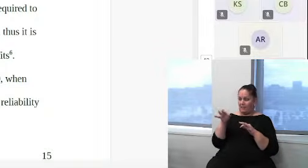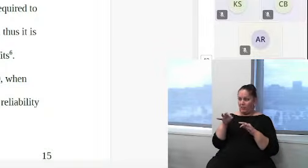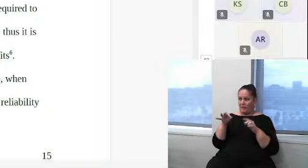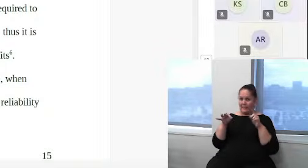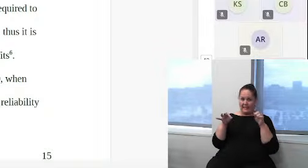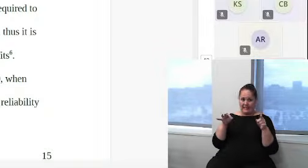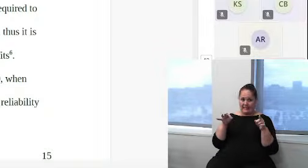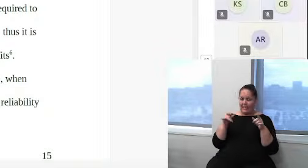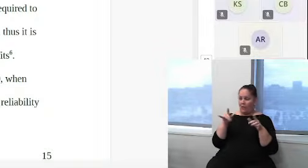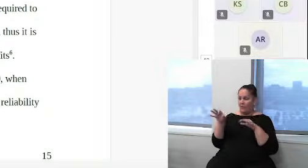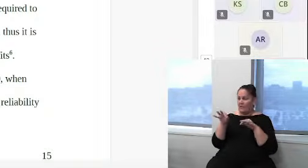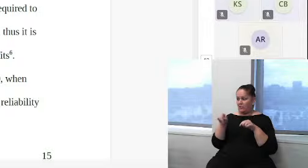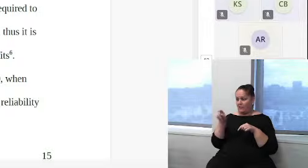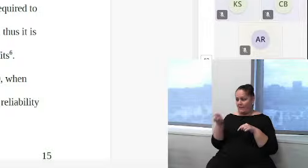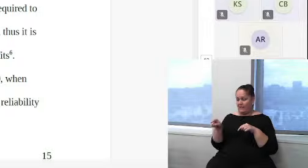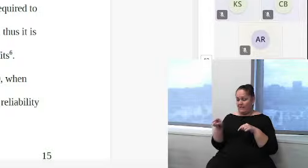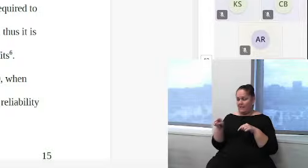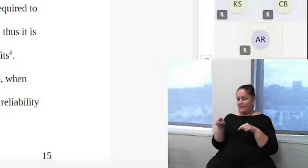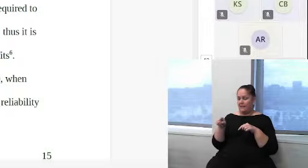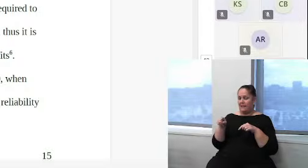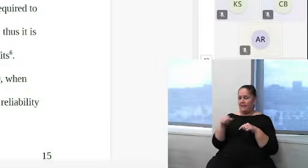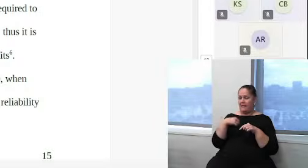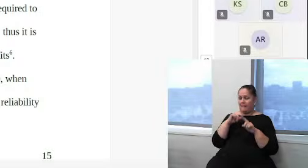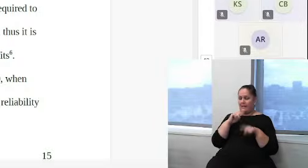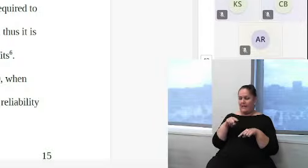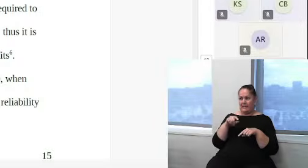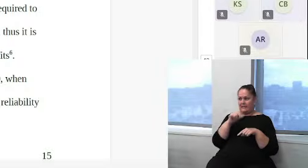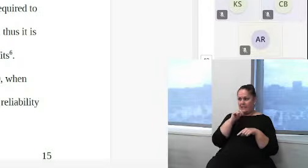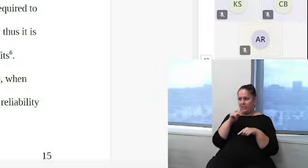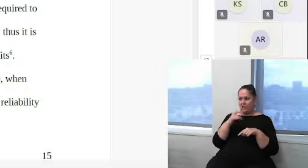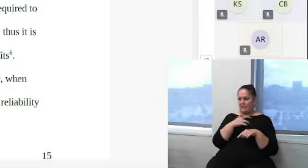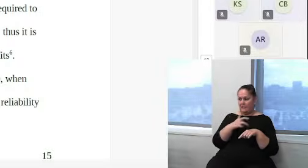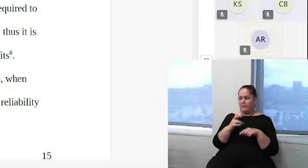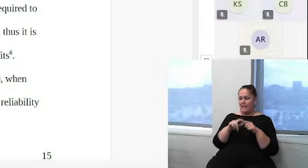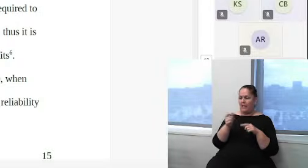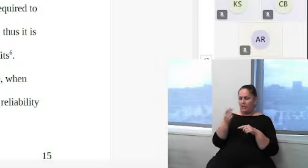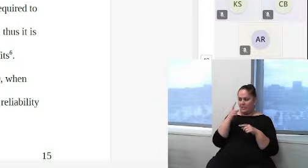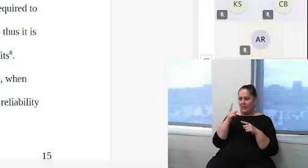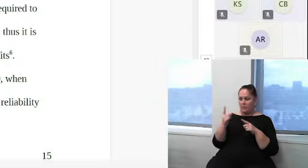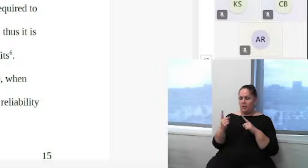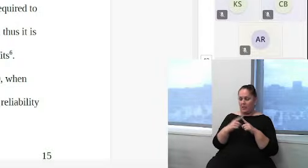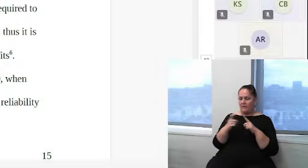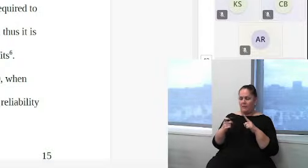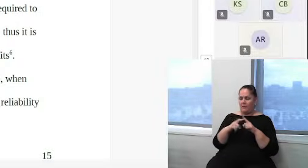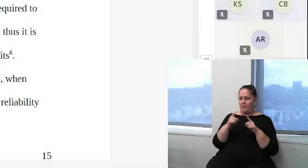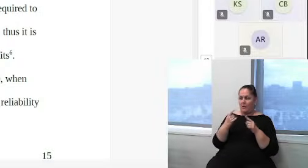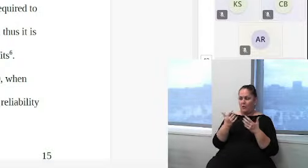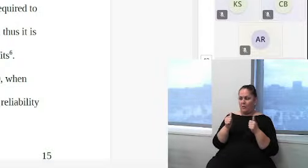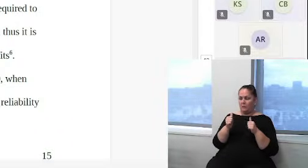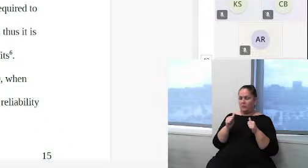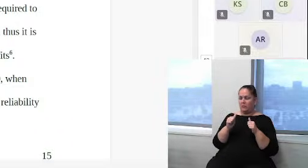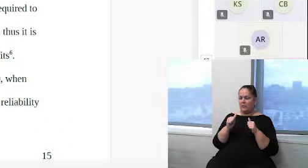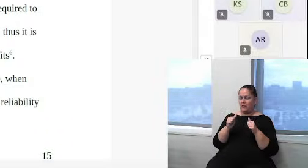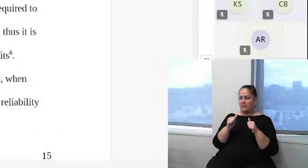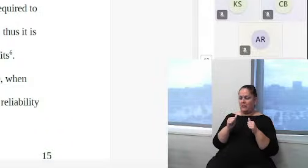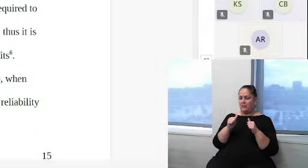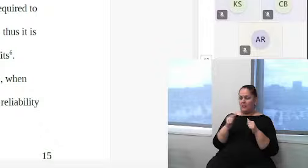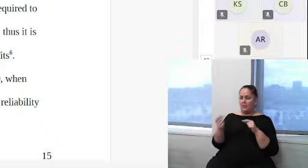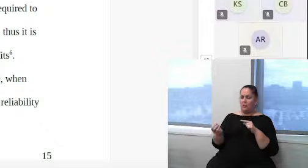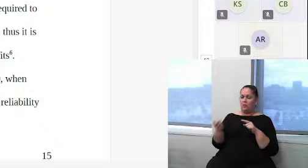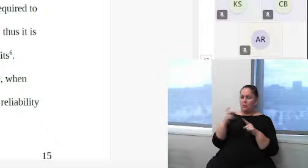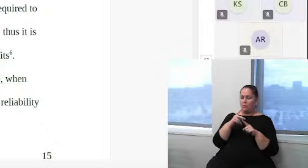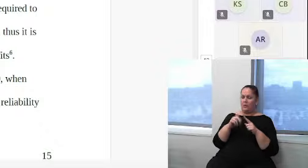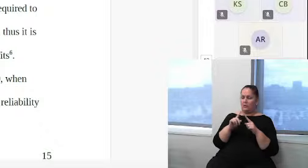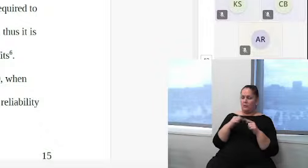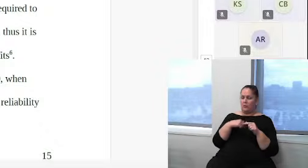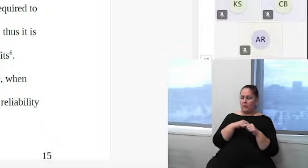it again. What he's describing here, and he's describing is not, and I answered, it's not a typical. I understand where you're coming from, but what I'm trying